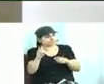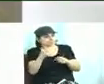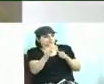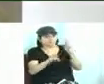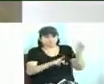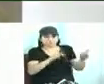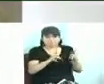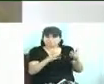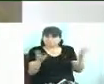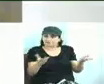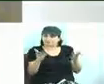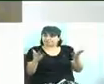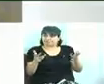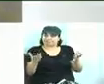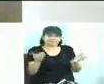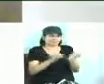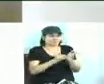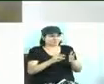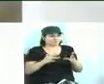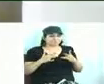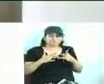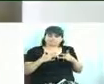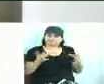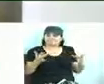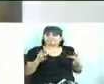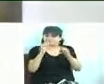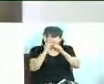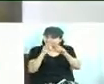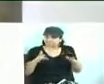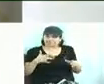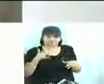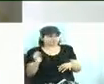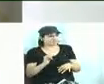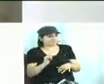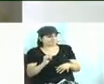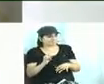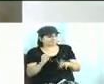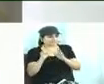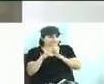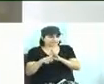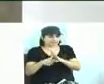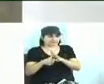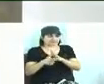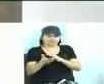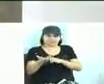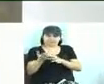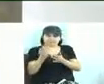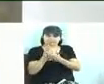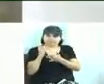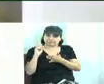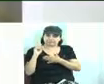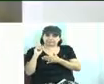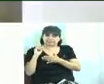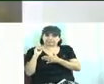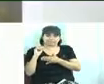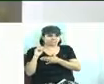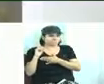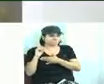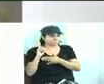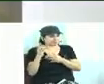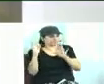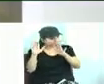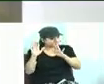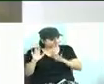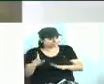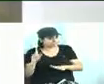again, it is just a joy and a blessing. It feels like it's been a while since I've been here. Last Sunday was an absolute joy. I